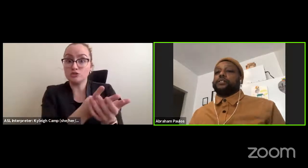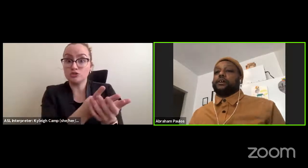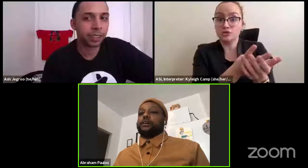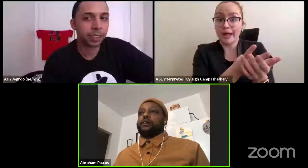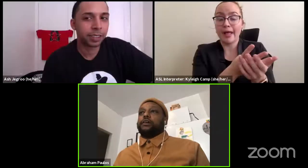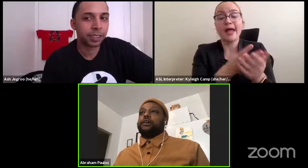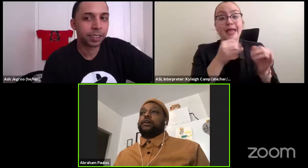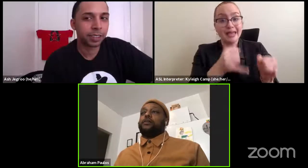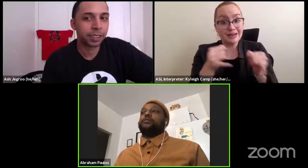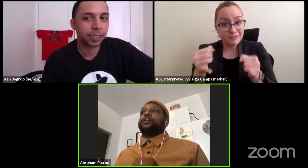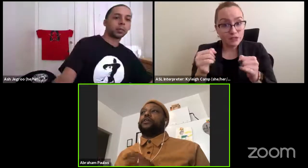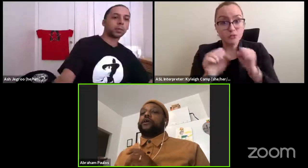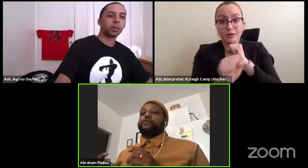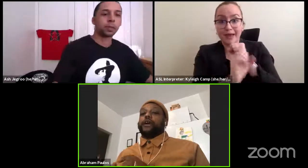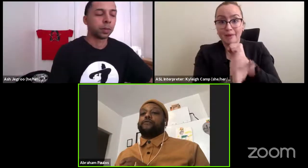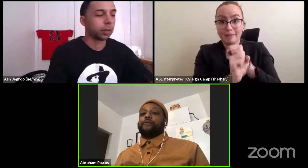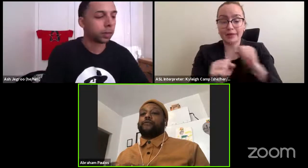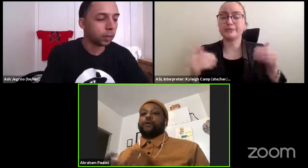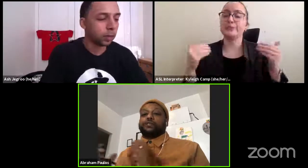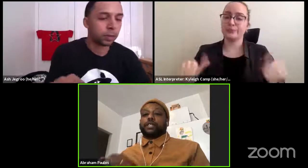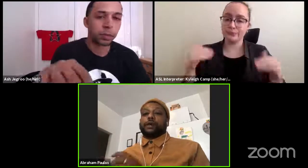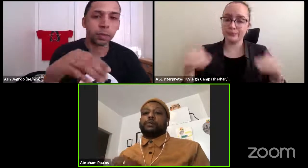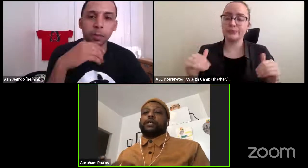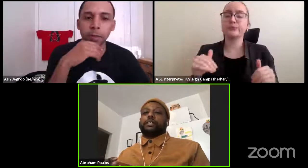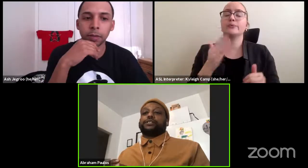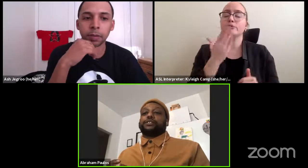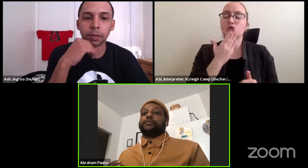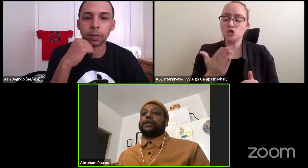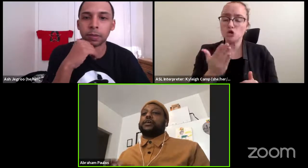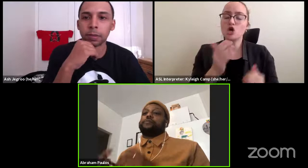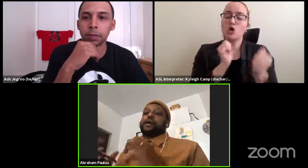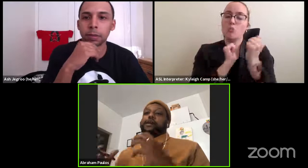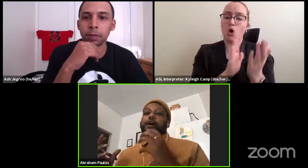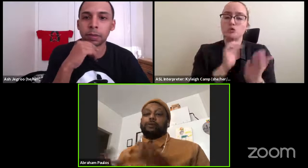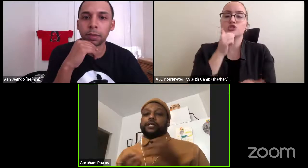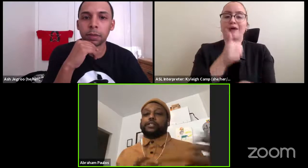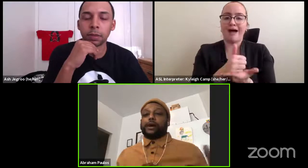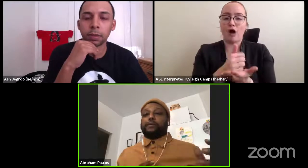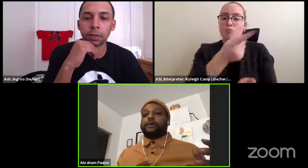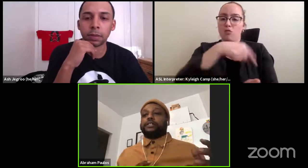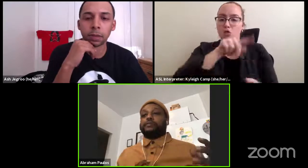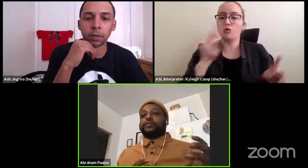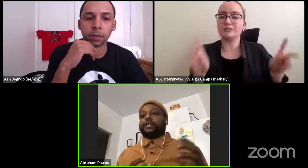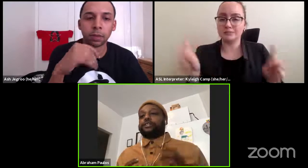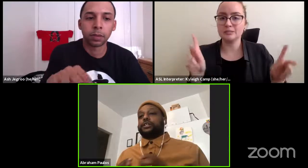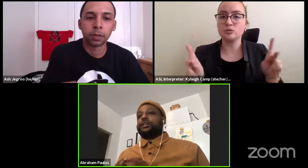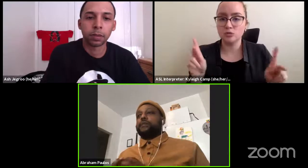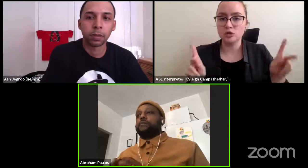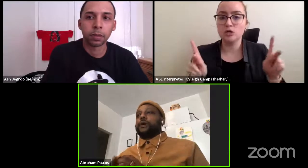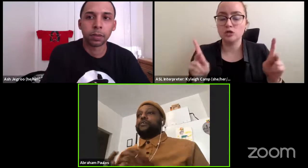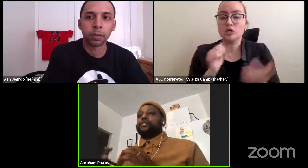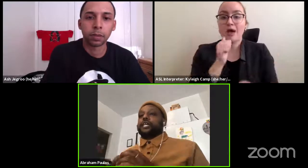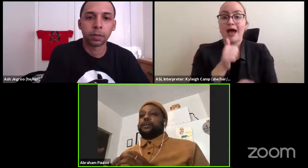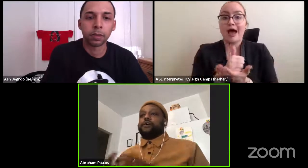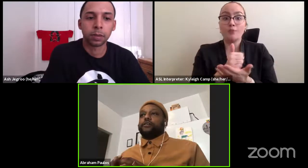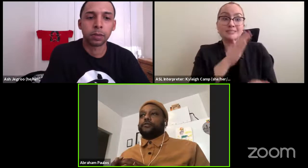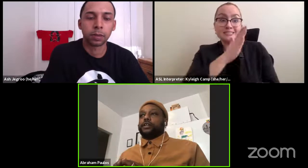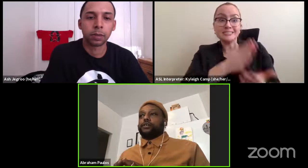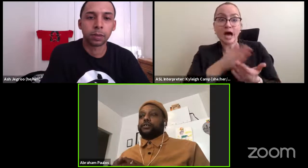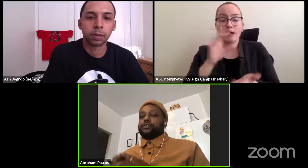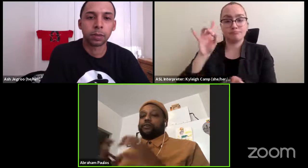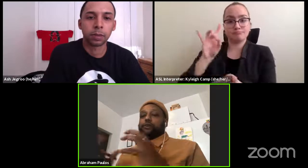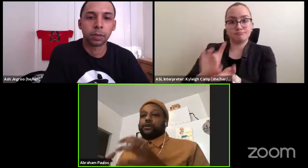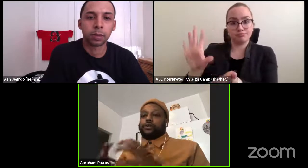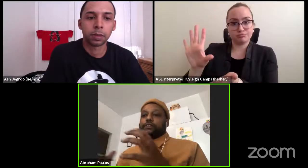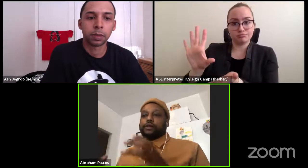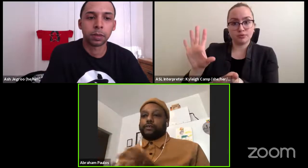campaigns are a really great way for folks to get plugged into by helping stop a deportation, but by understanding all of